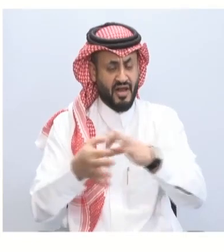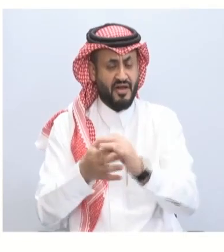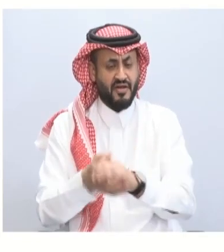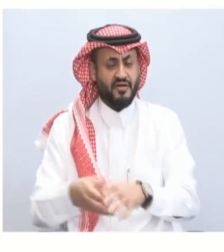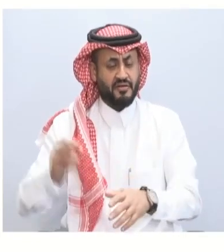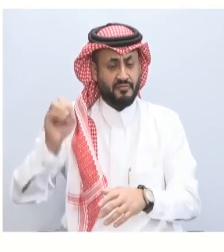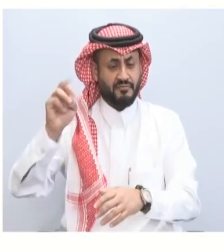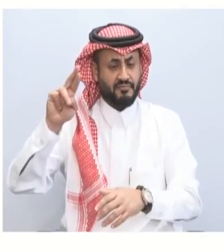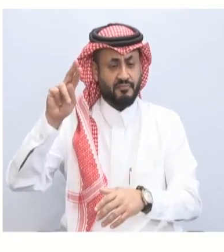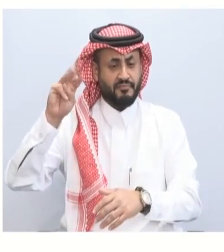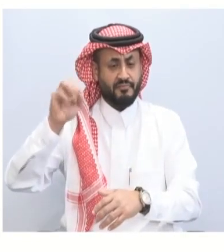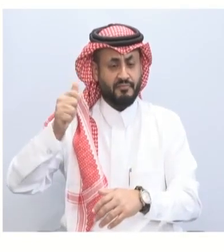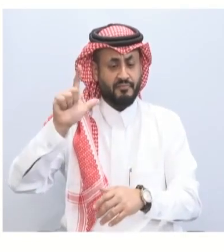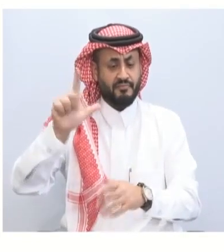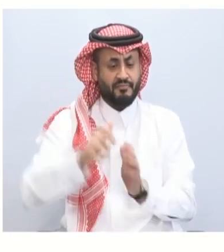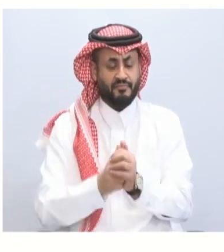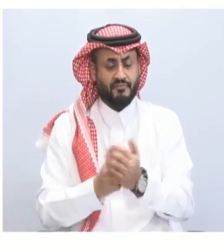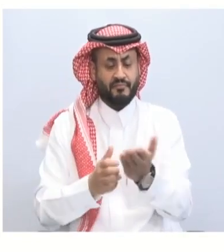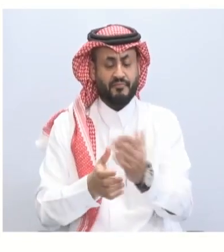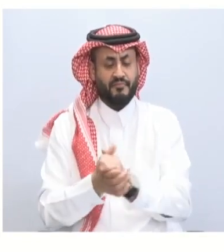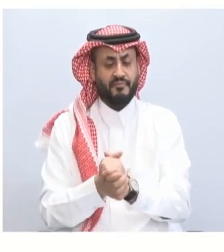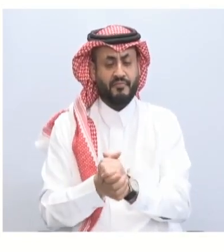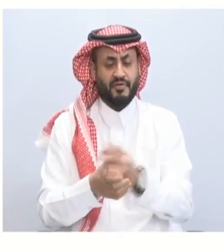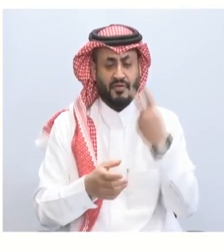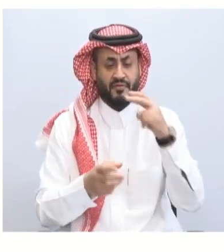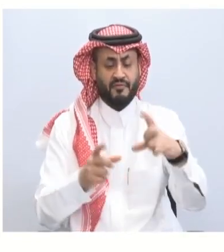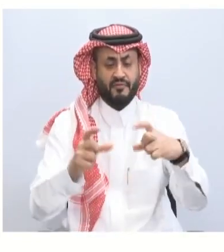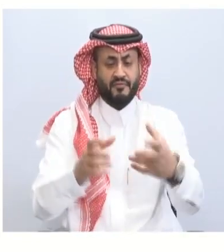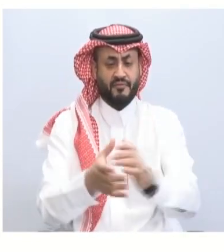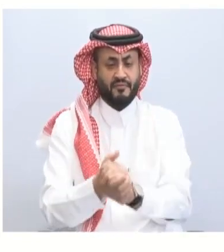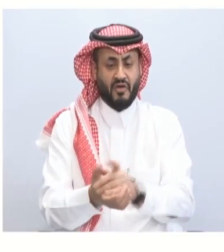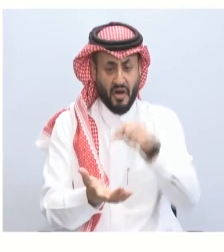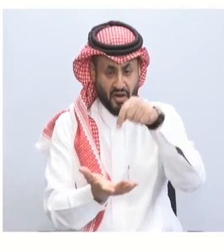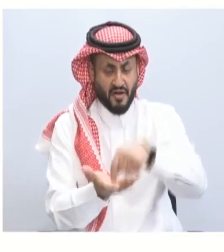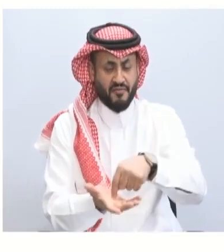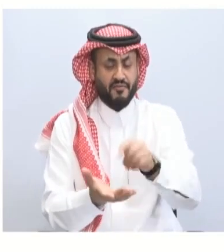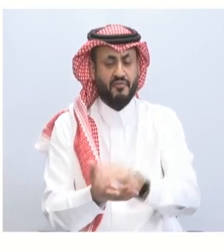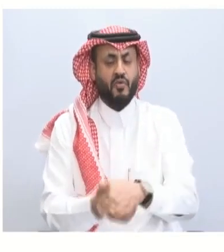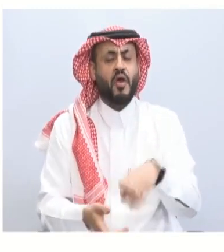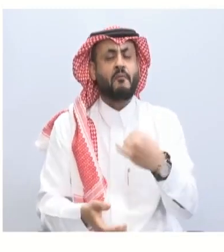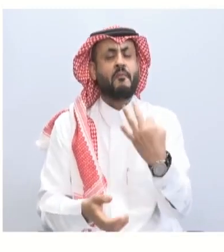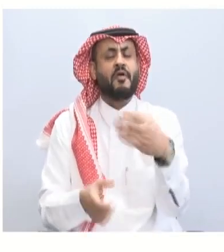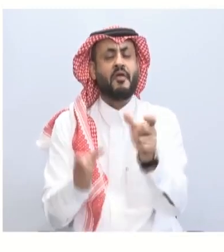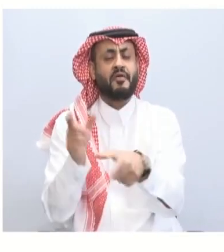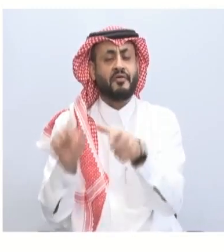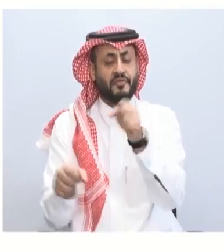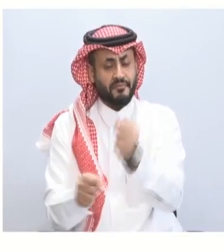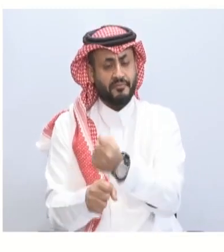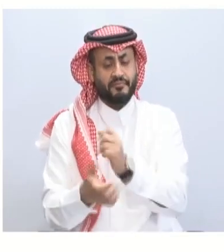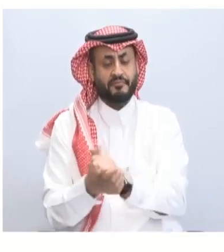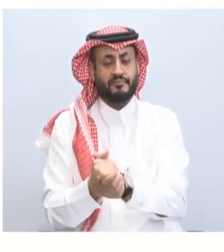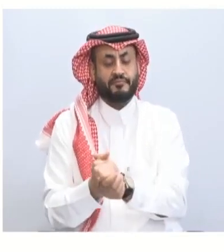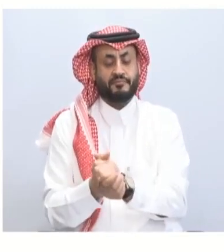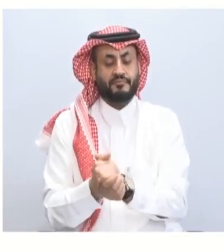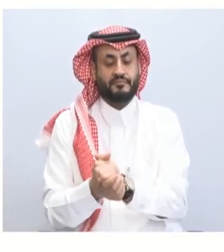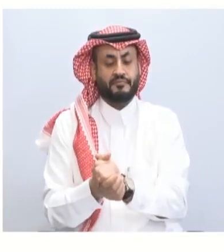it is something that we know that we have here. It is something that is approved. A lot of people use it. It is applied,